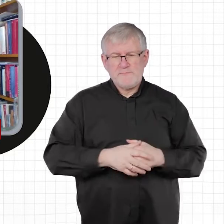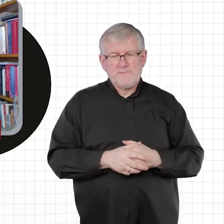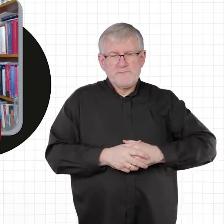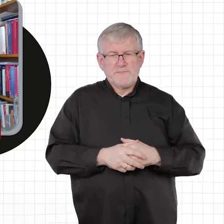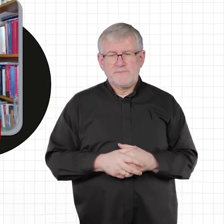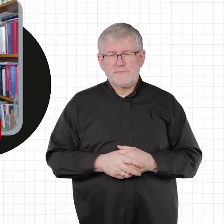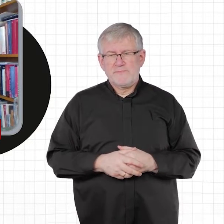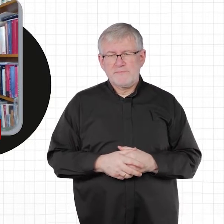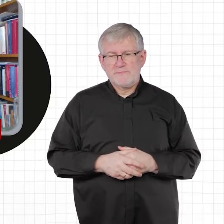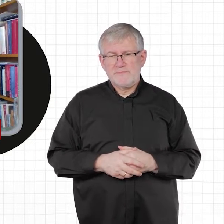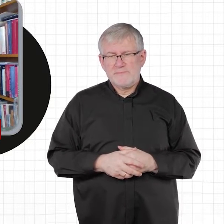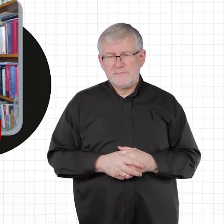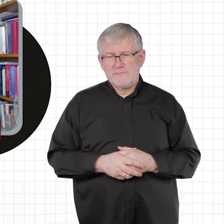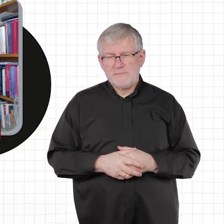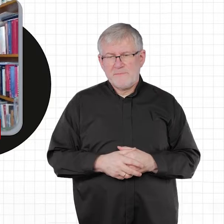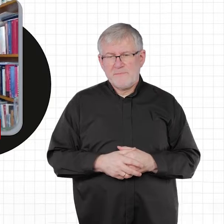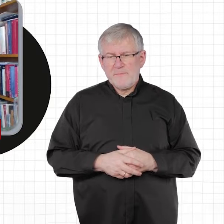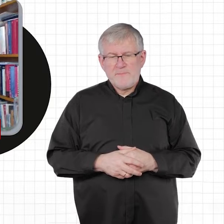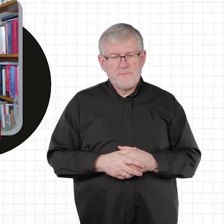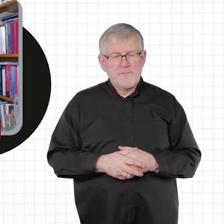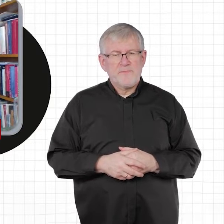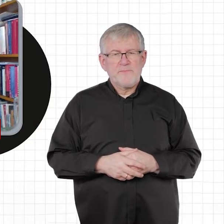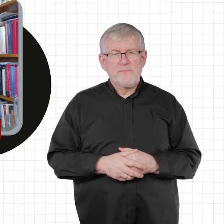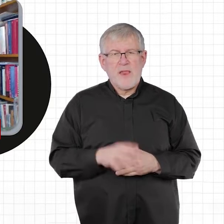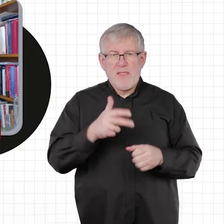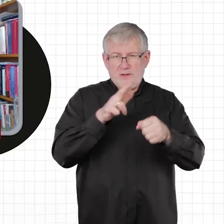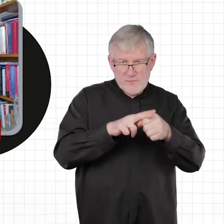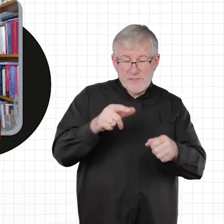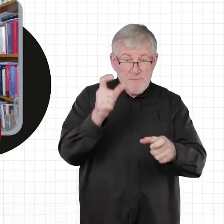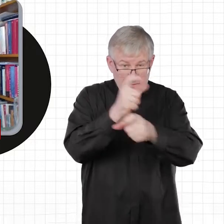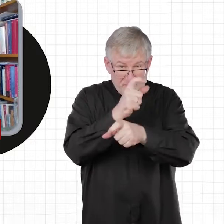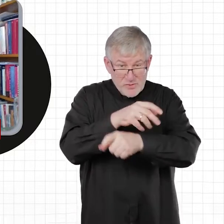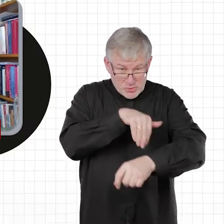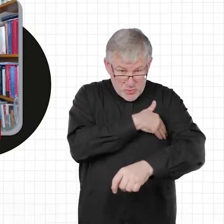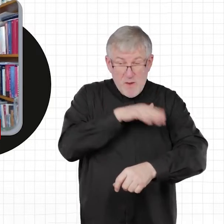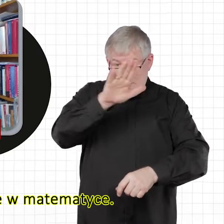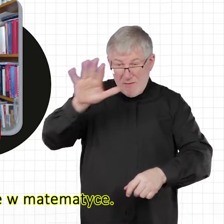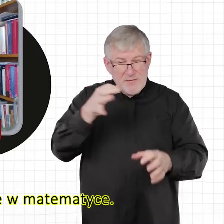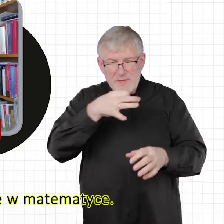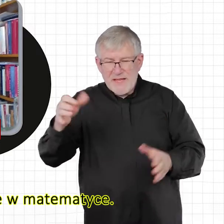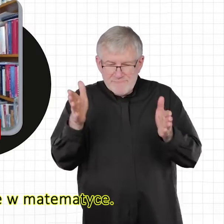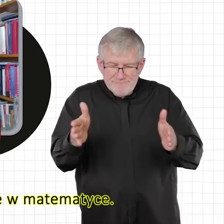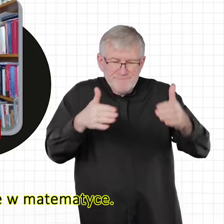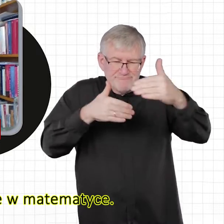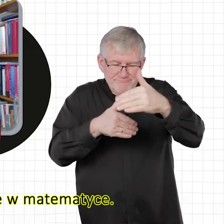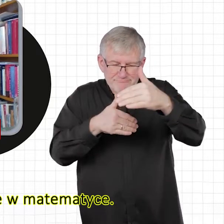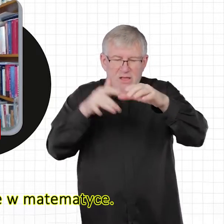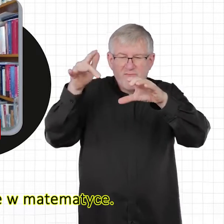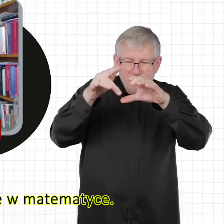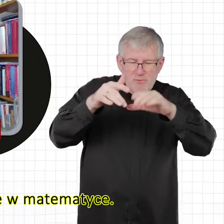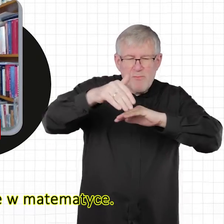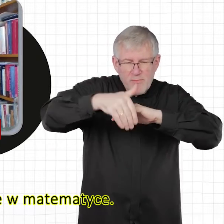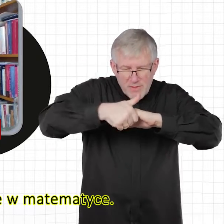or I don't know, oh, don't worry that you're not so good at math, to a girl, right? And